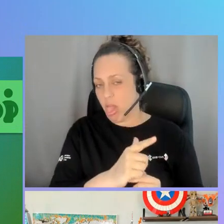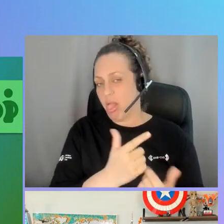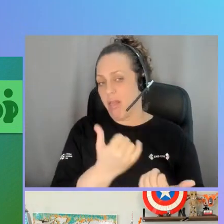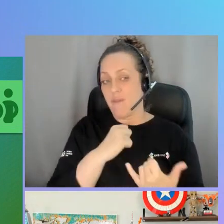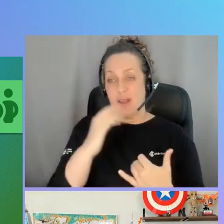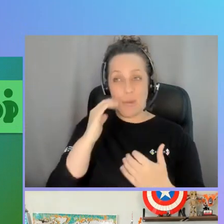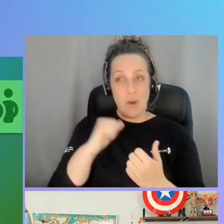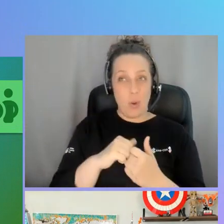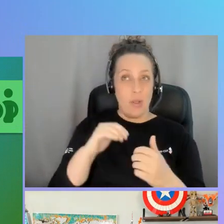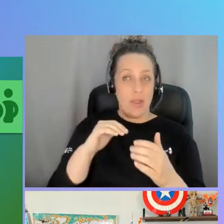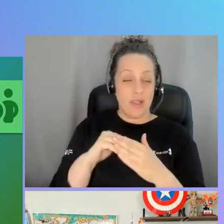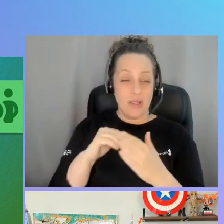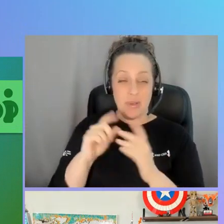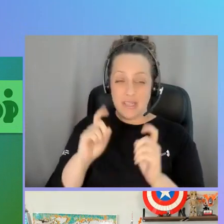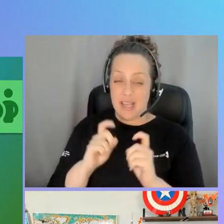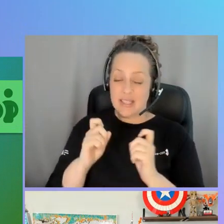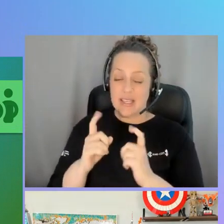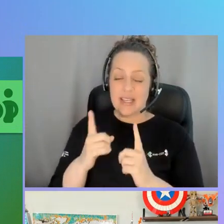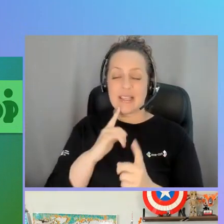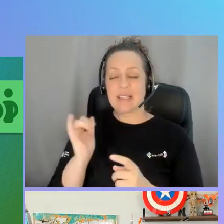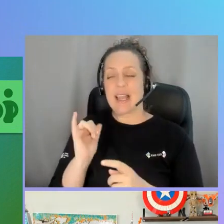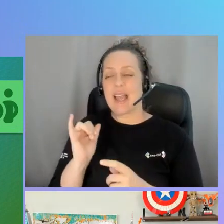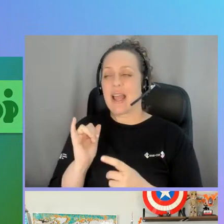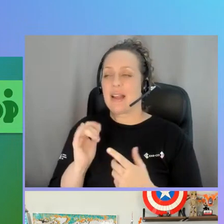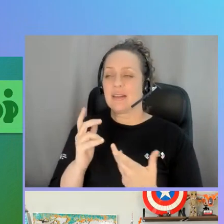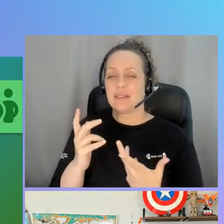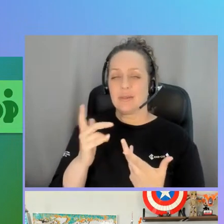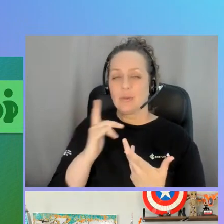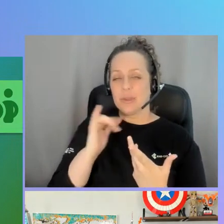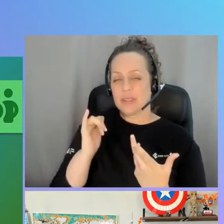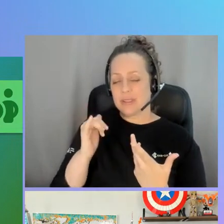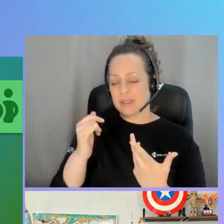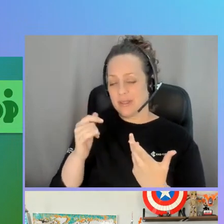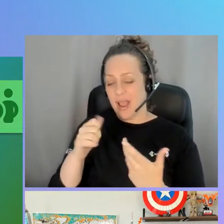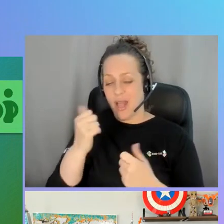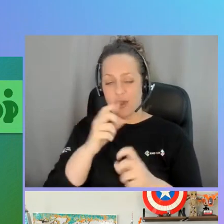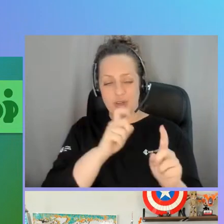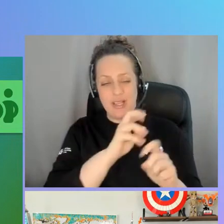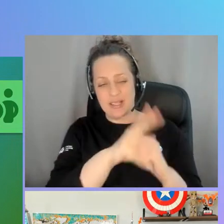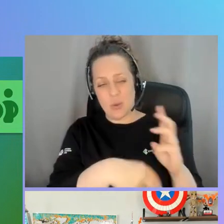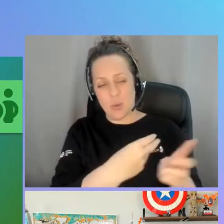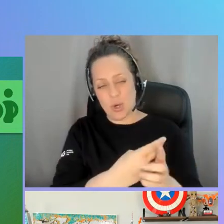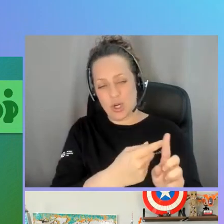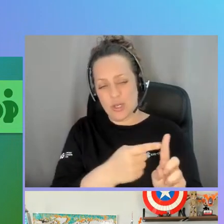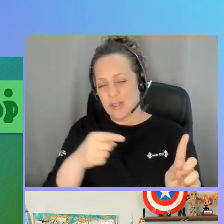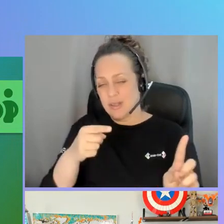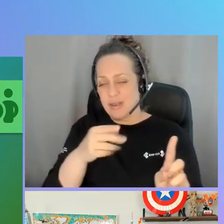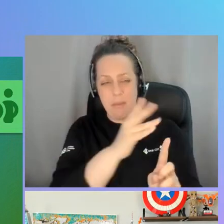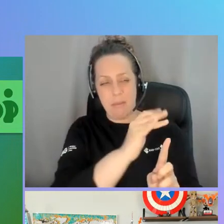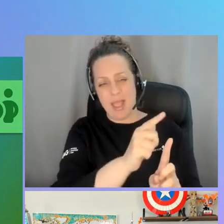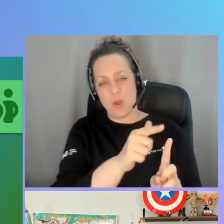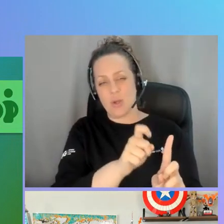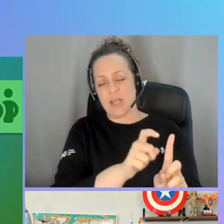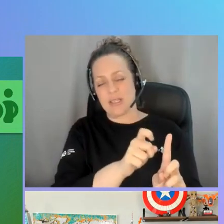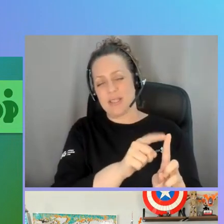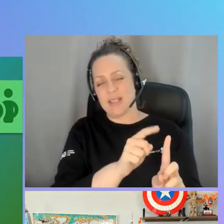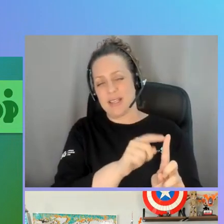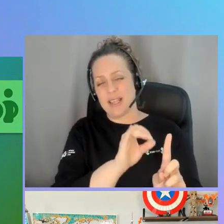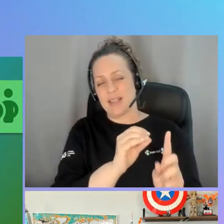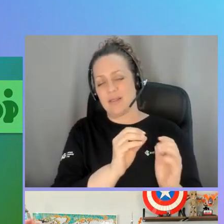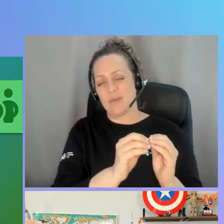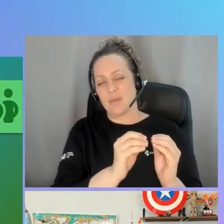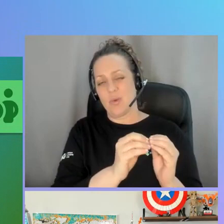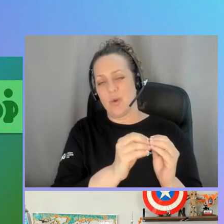with accessibility testing, it's kind of counterintuitive to other testing worlds where, manual testing is kind of